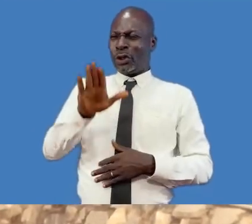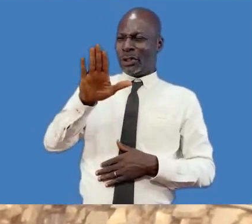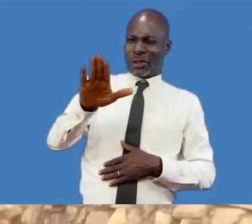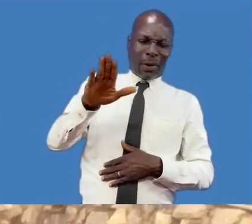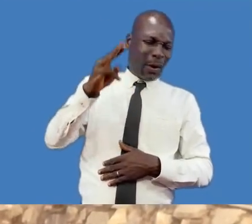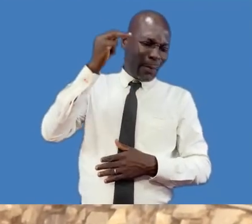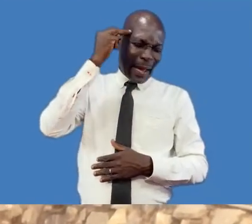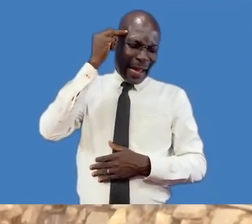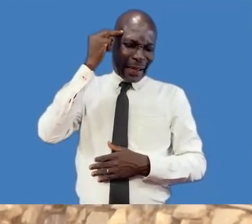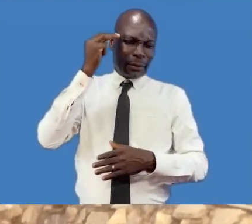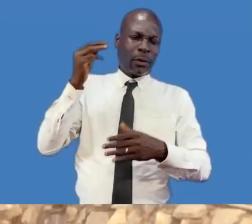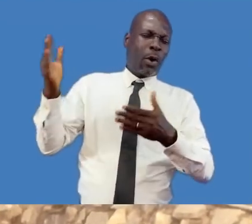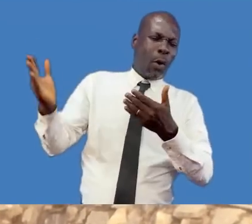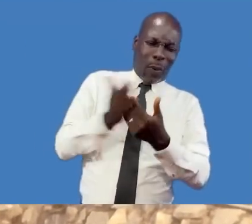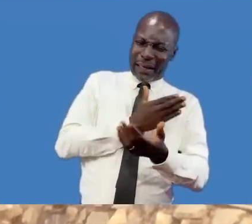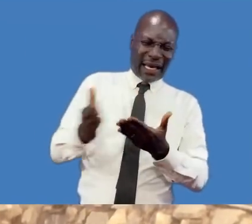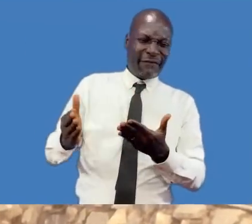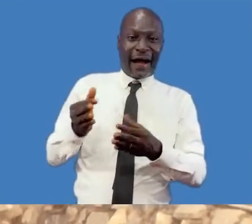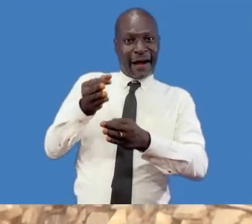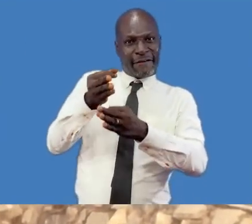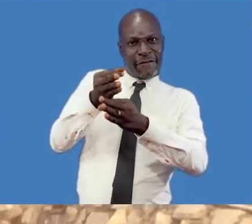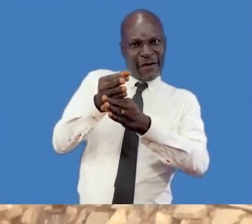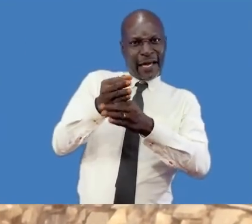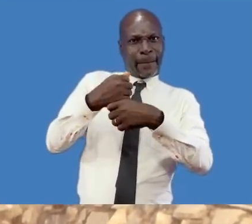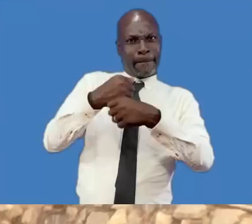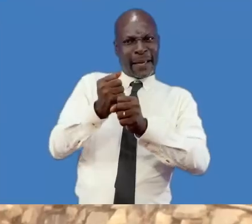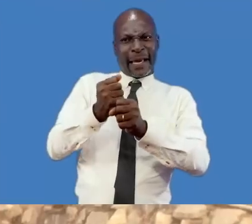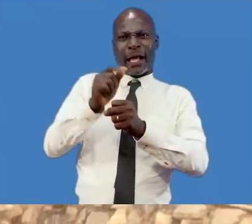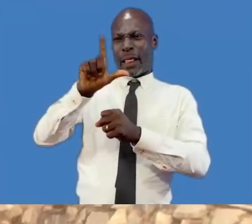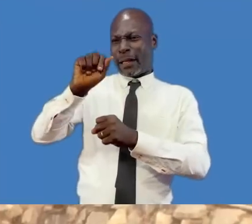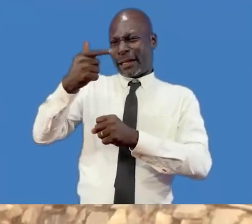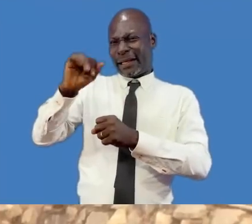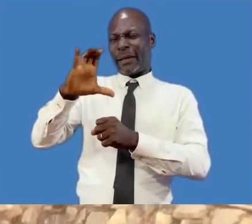mathematics faith defies logic